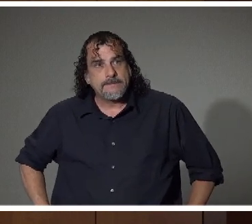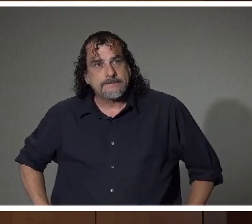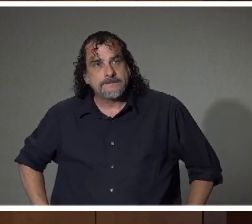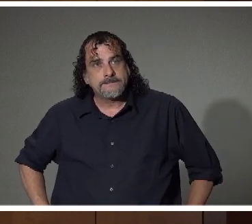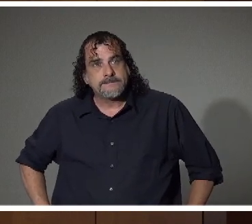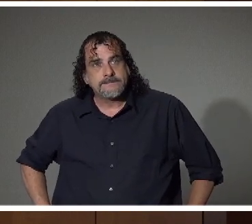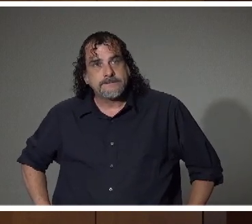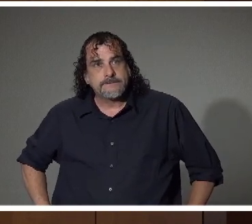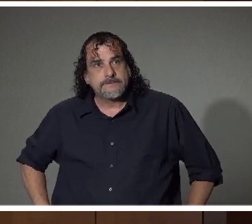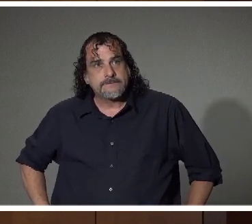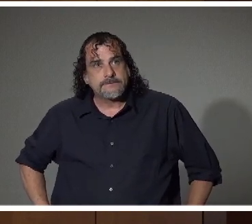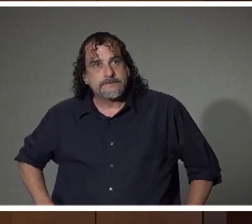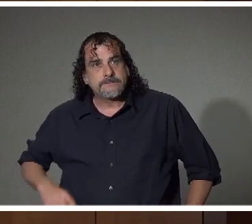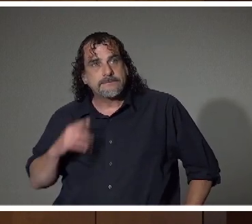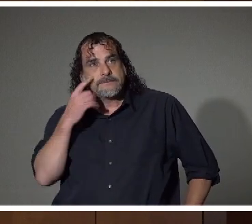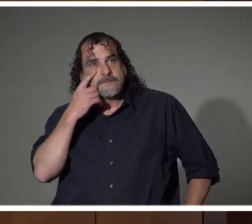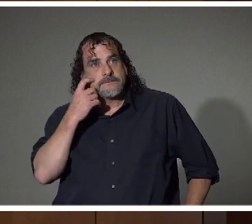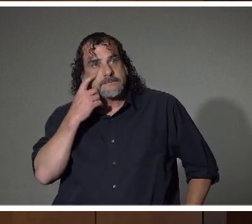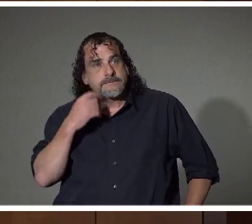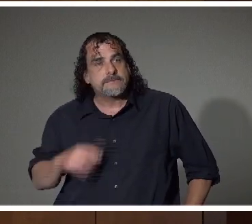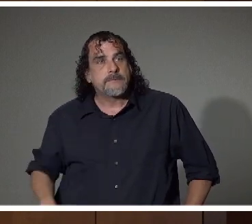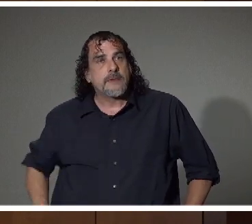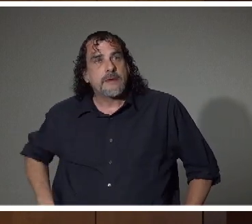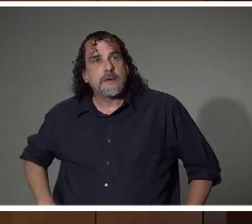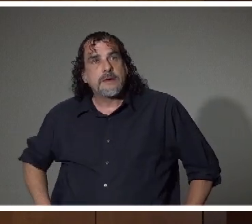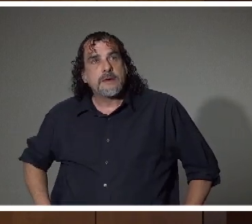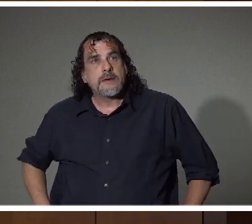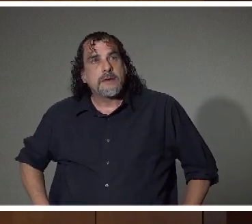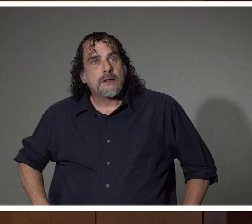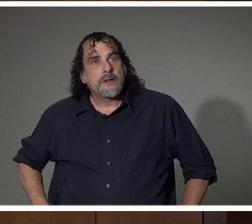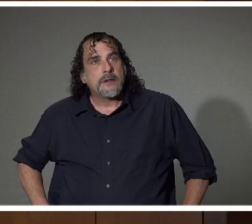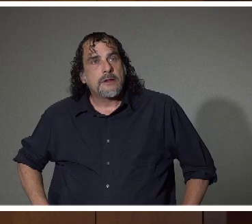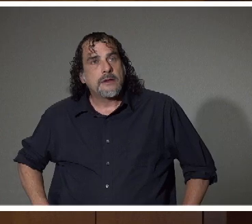Anita Lee from Sun Herald has another question. Great. Anita?